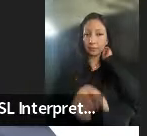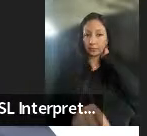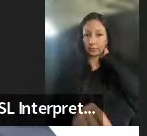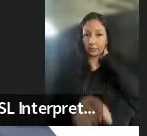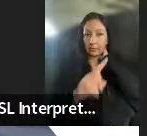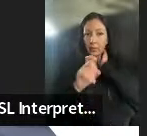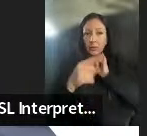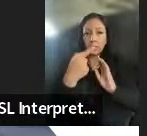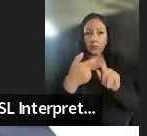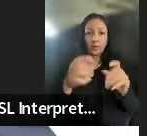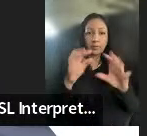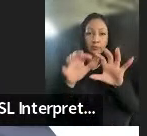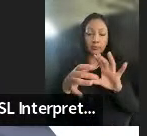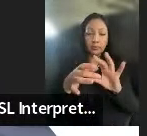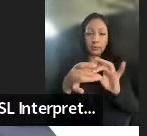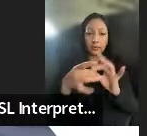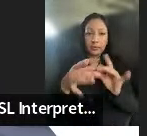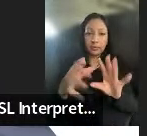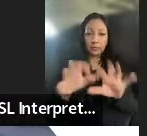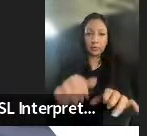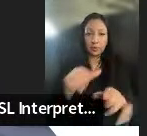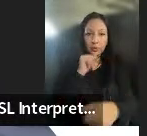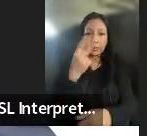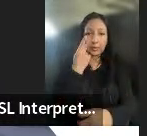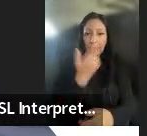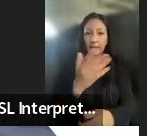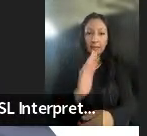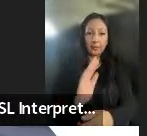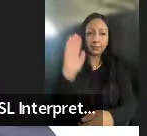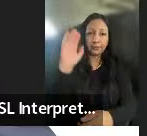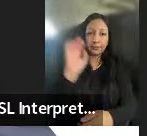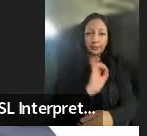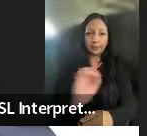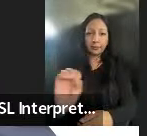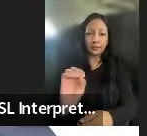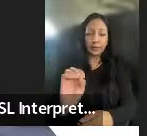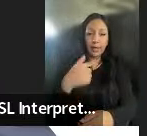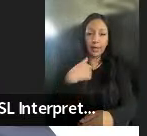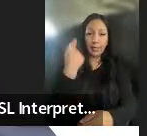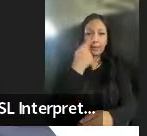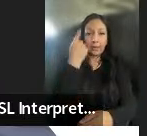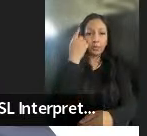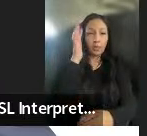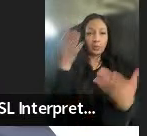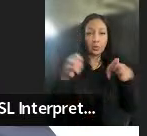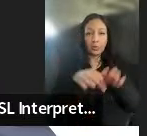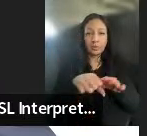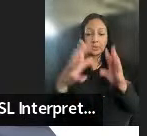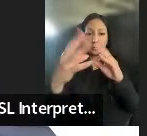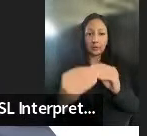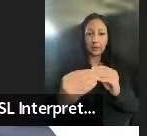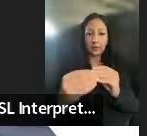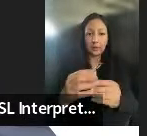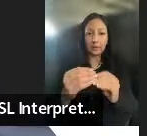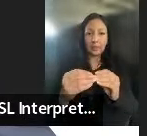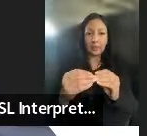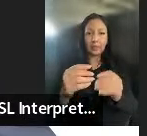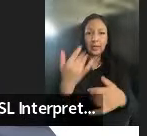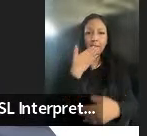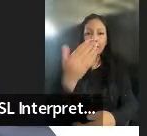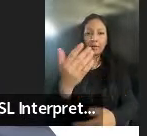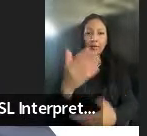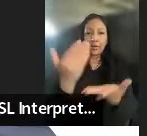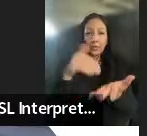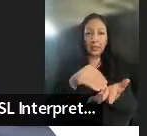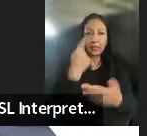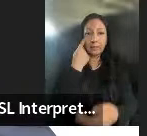in the chat. I don't see any hands raised. So I think we're going to close out this session. I want to thank you again